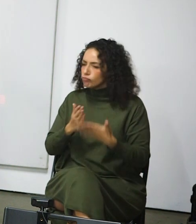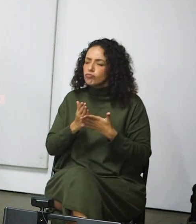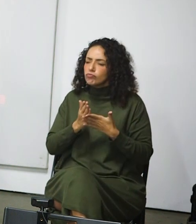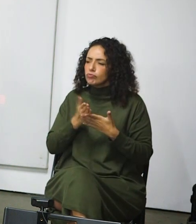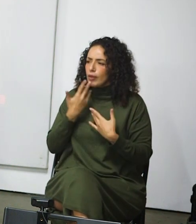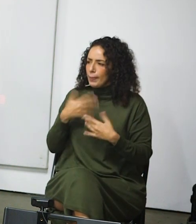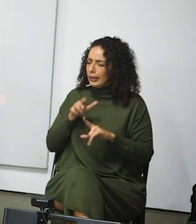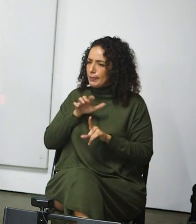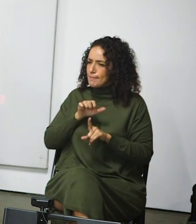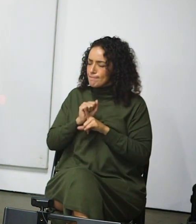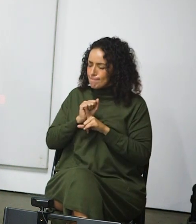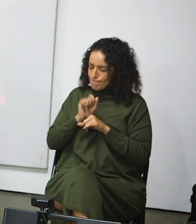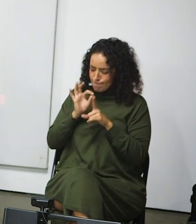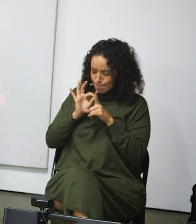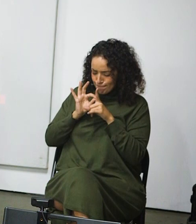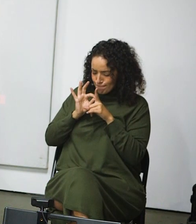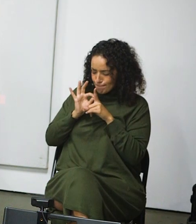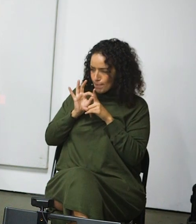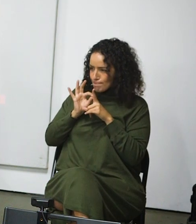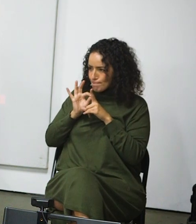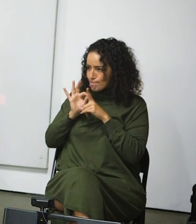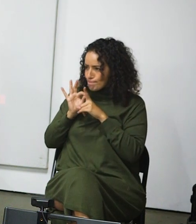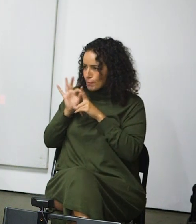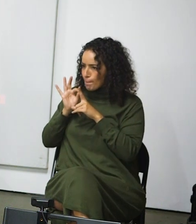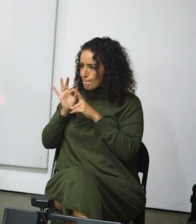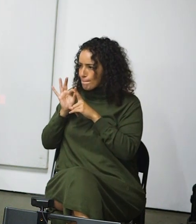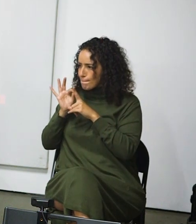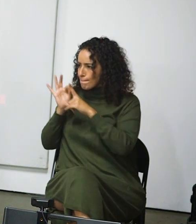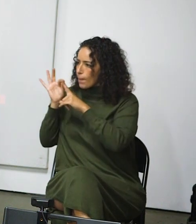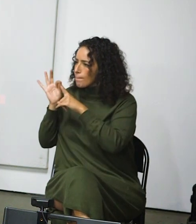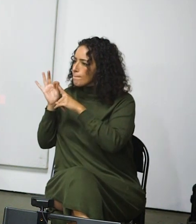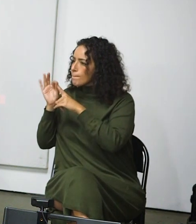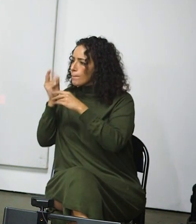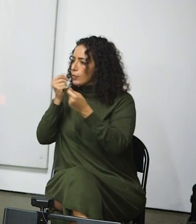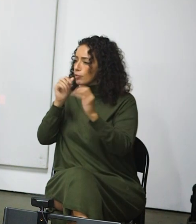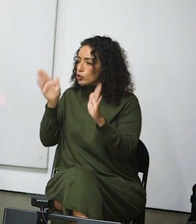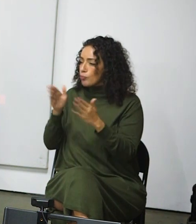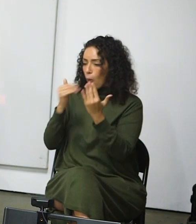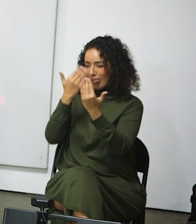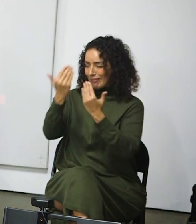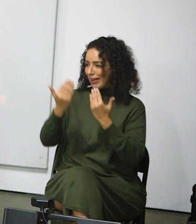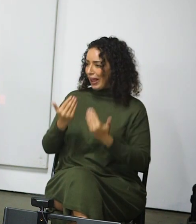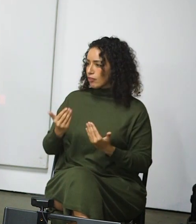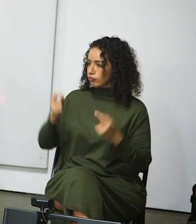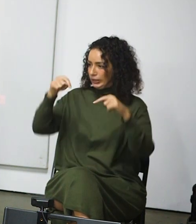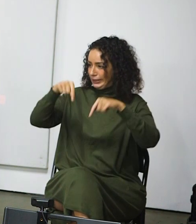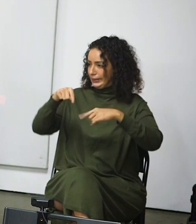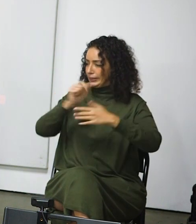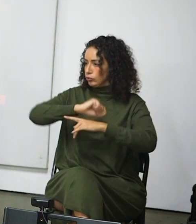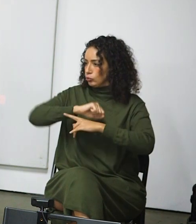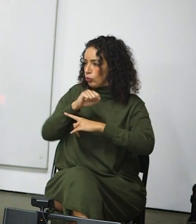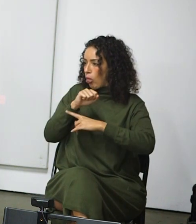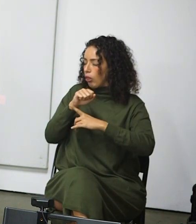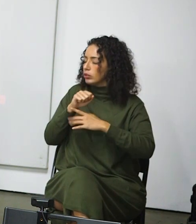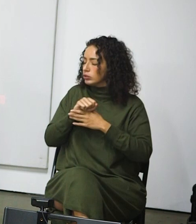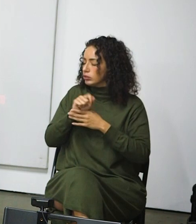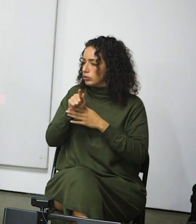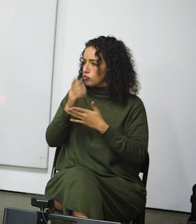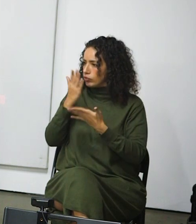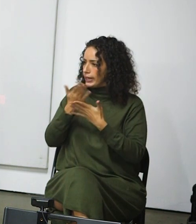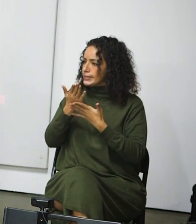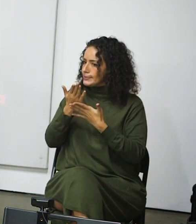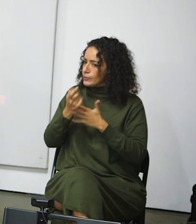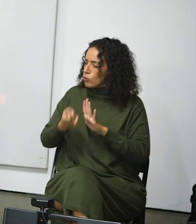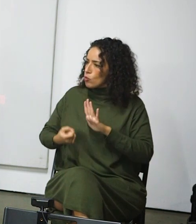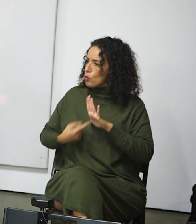though, really like some of the small galleries up here, really starting to take it seriously. And I think the amazing thing